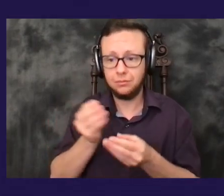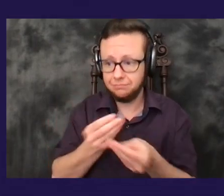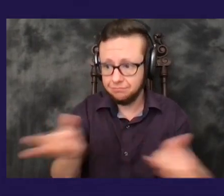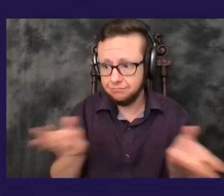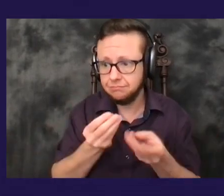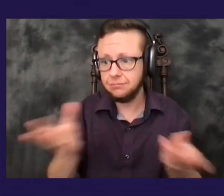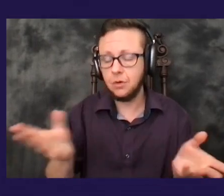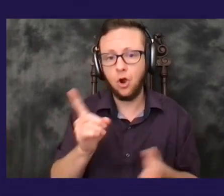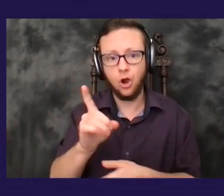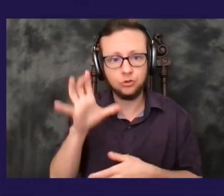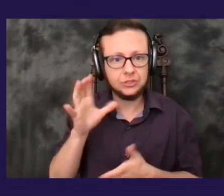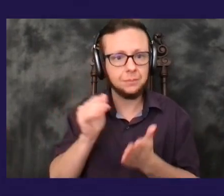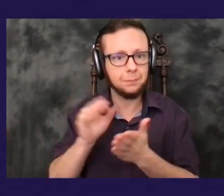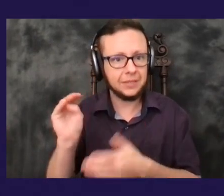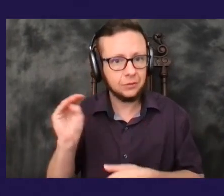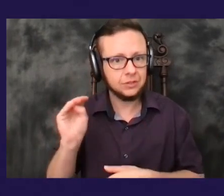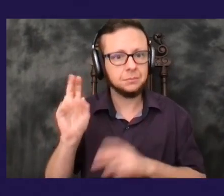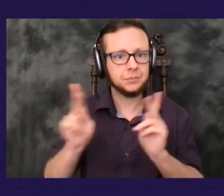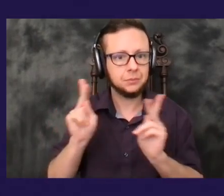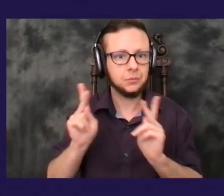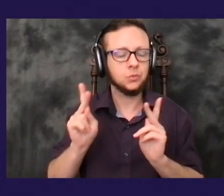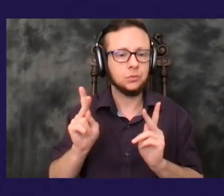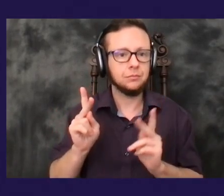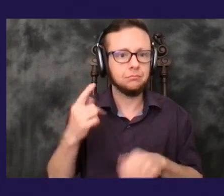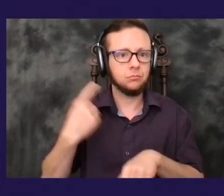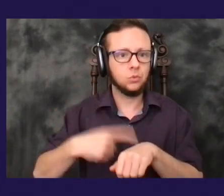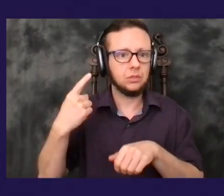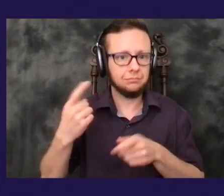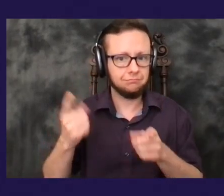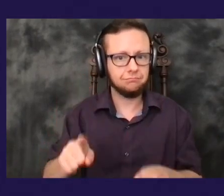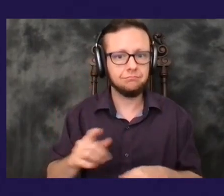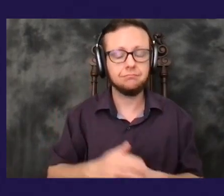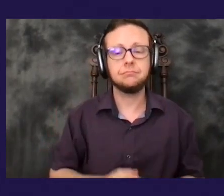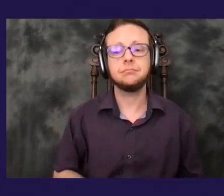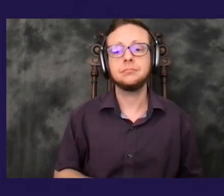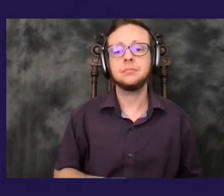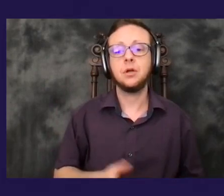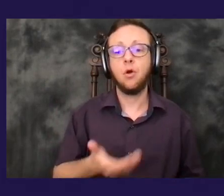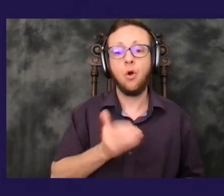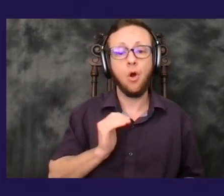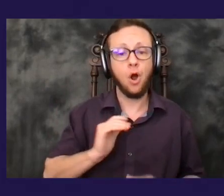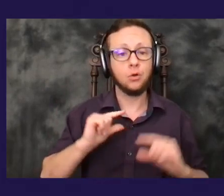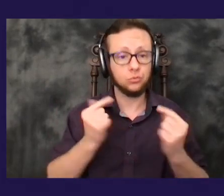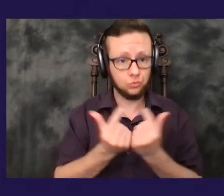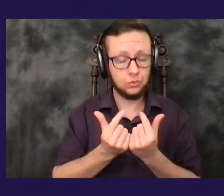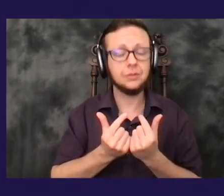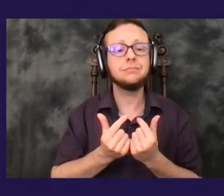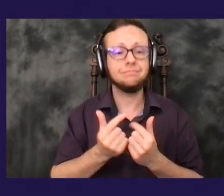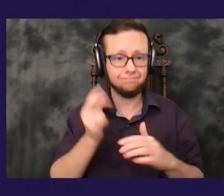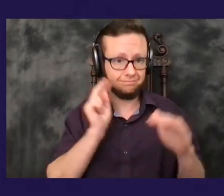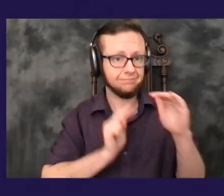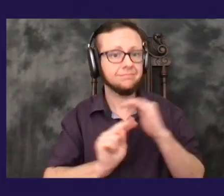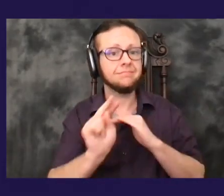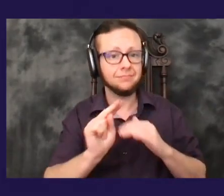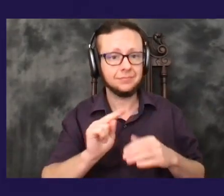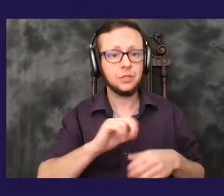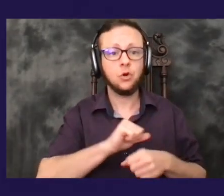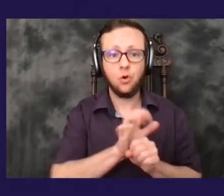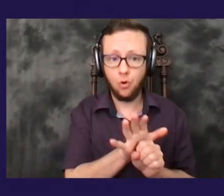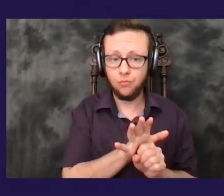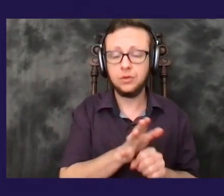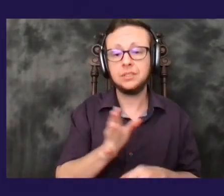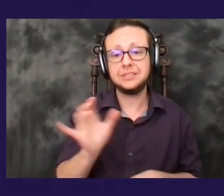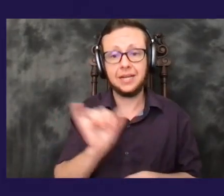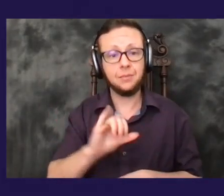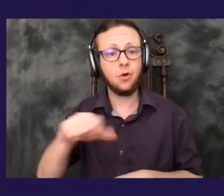time. Next slide, please. We in our group anticipated that COVID, like epidemics past and future, would require a